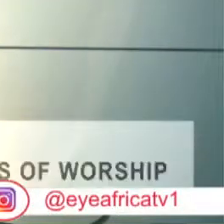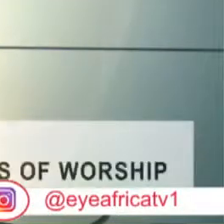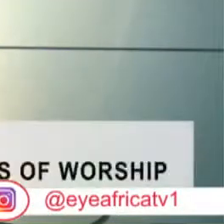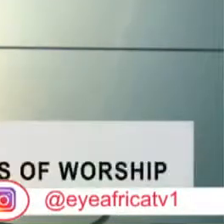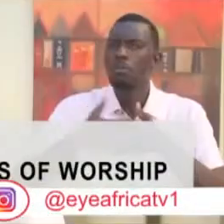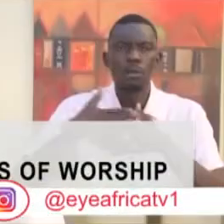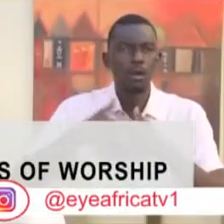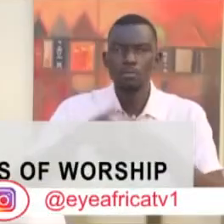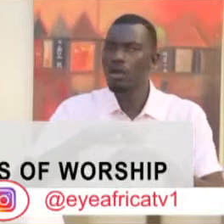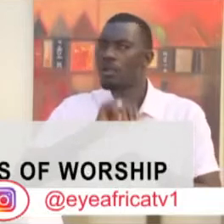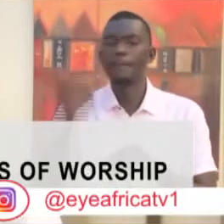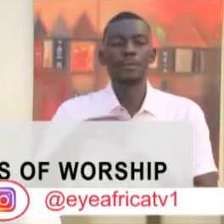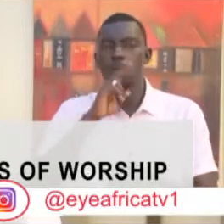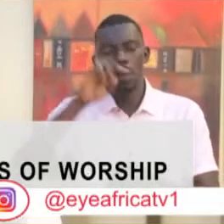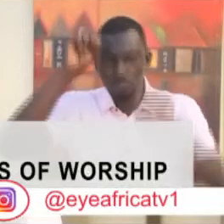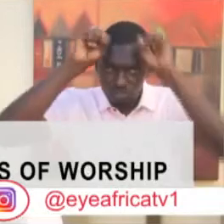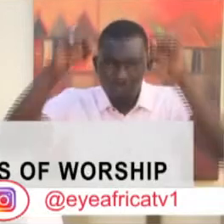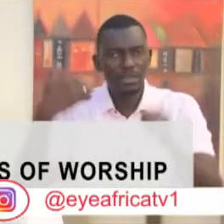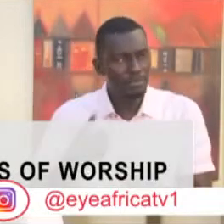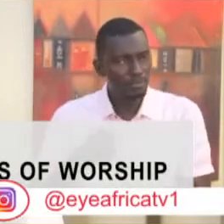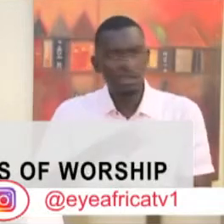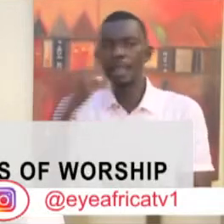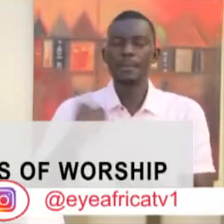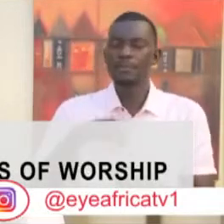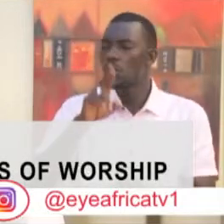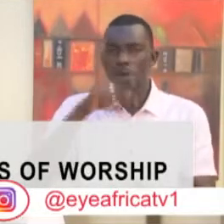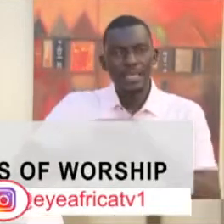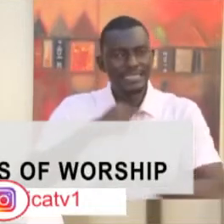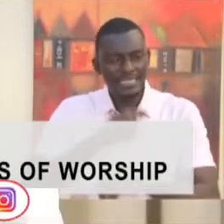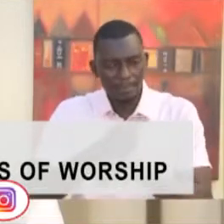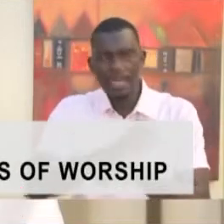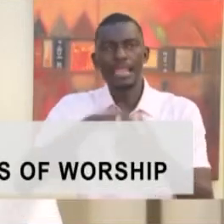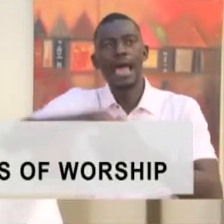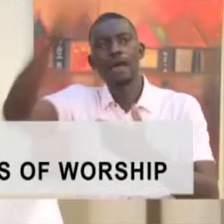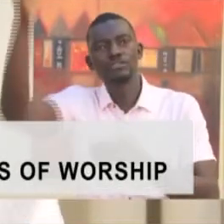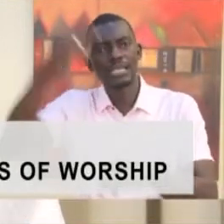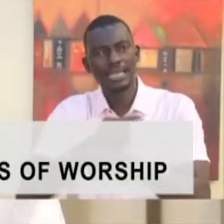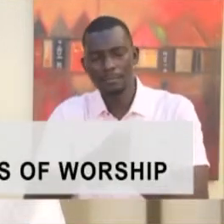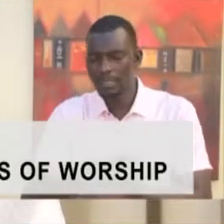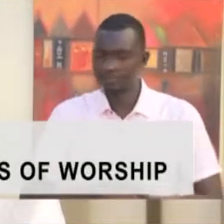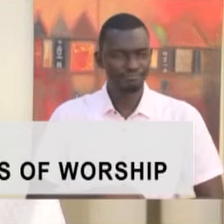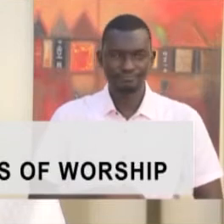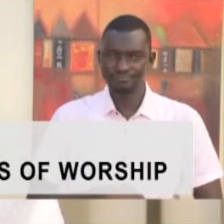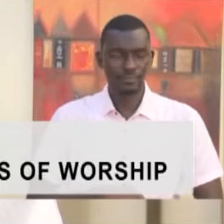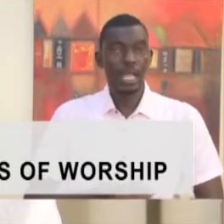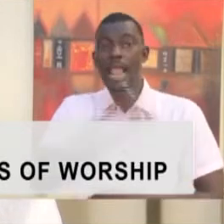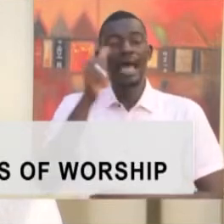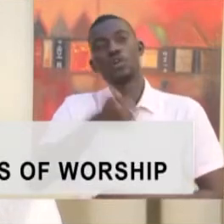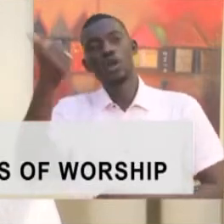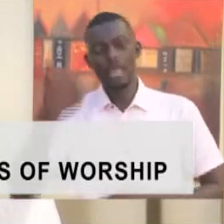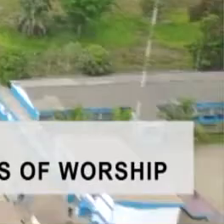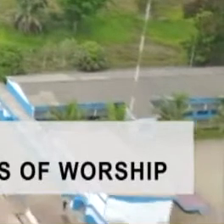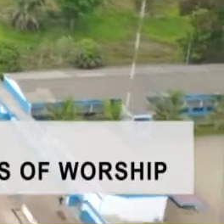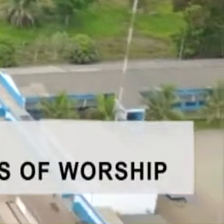worship can now open 15 minutes before a congregational prayer is due and close immediately after prayers are completed, according to